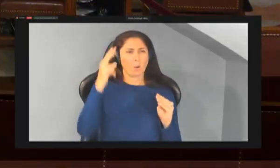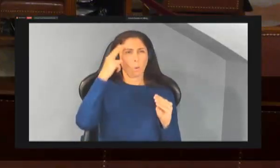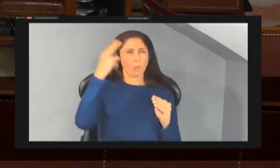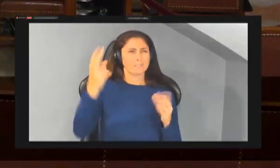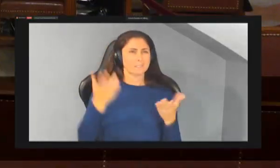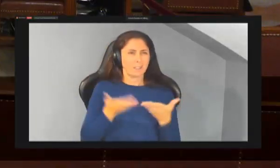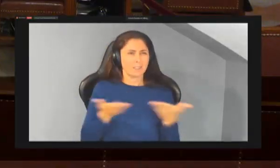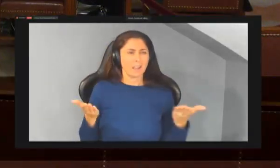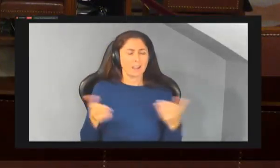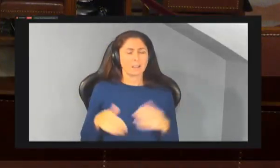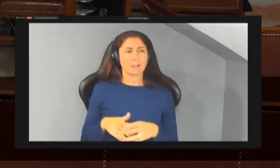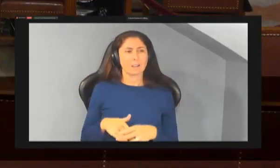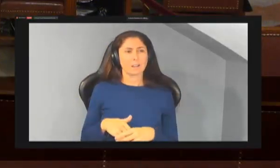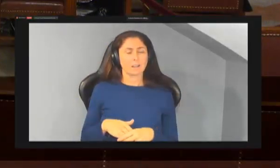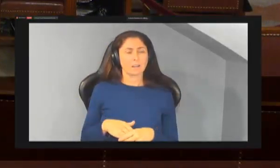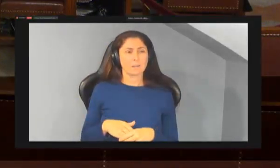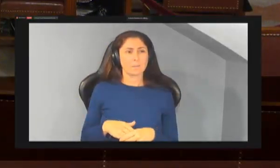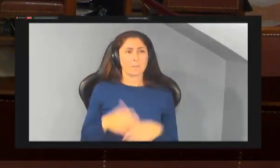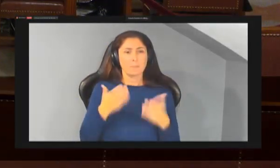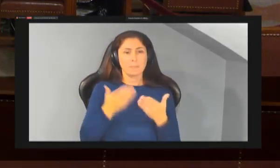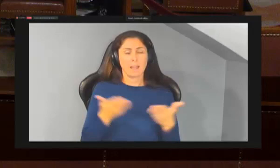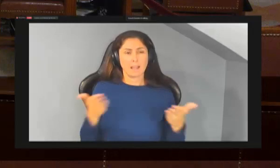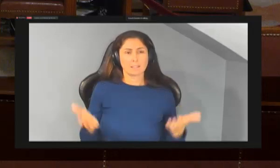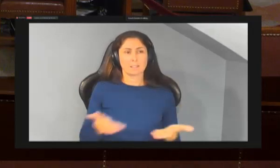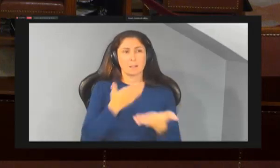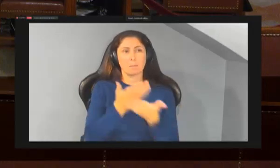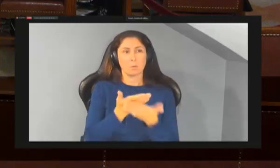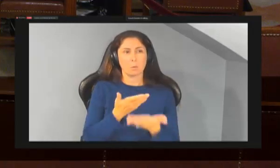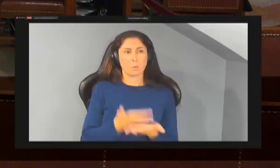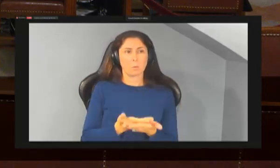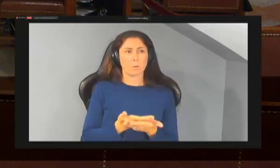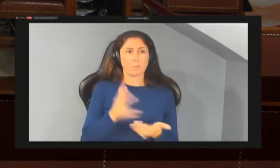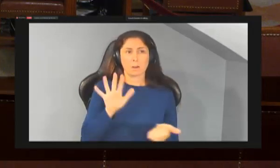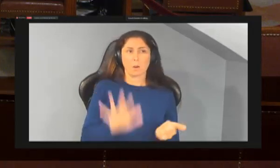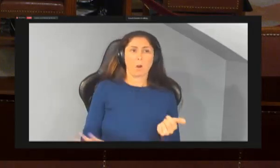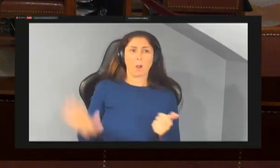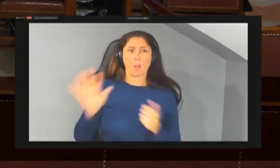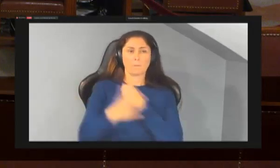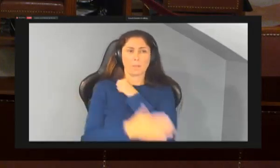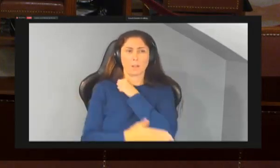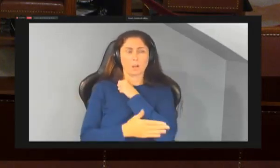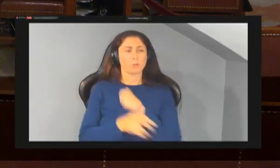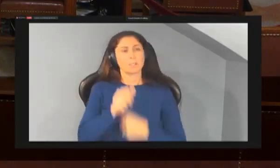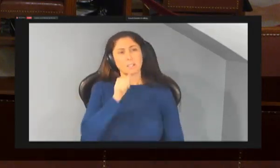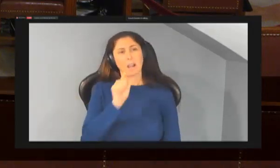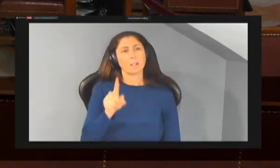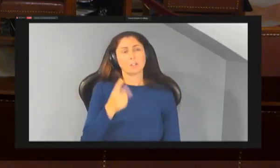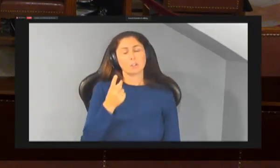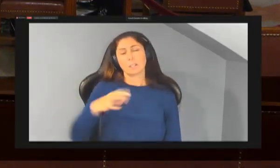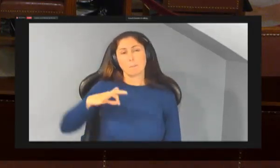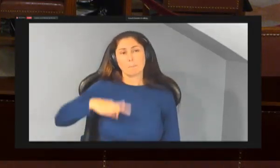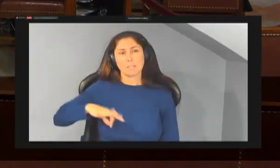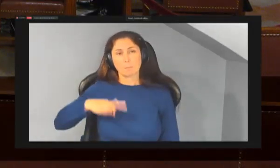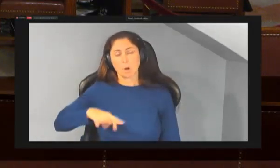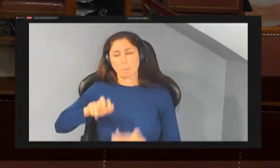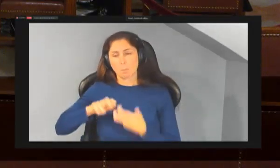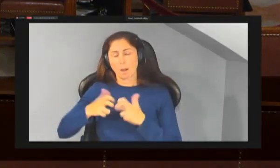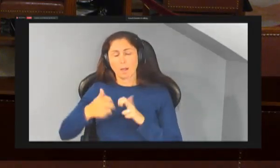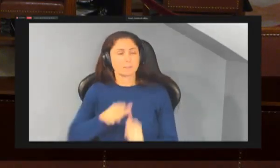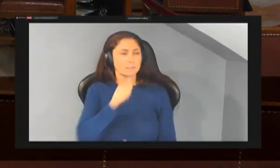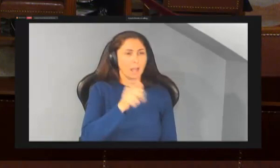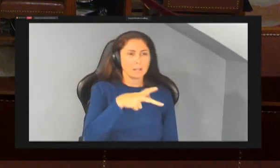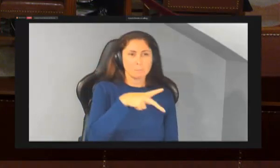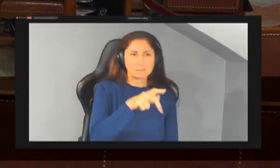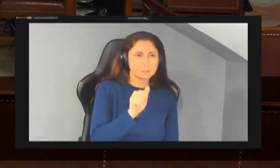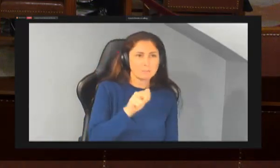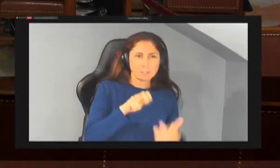of things that have been proven all over the country. It's not just a Pittsburgh problem. It's not like a Pennsylvania problem.